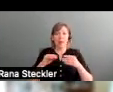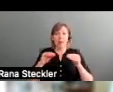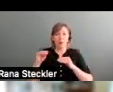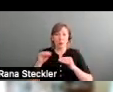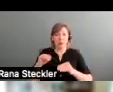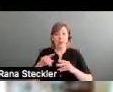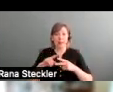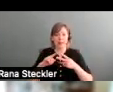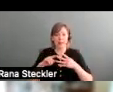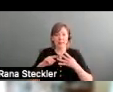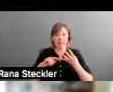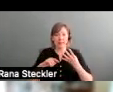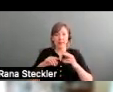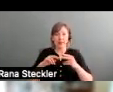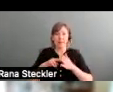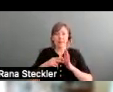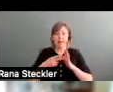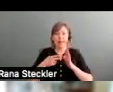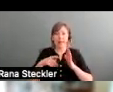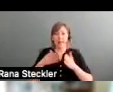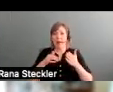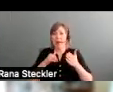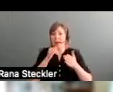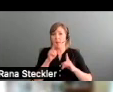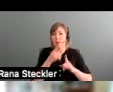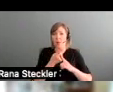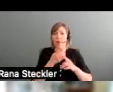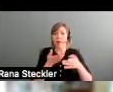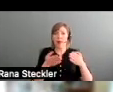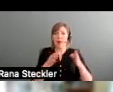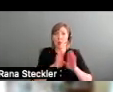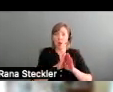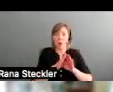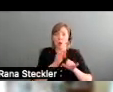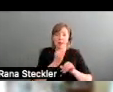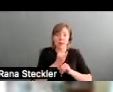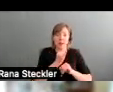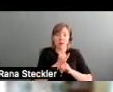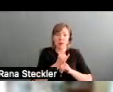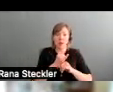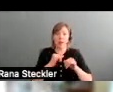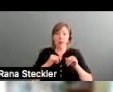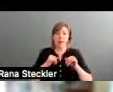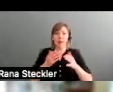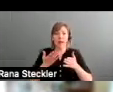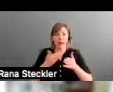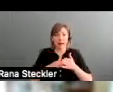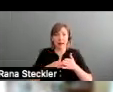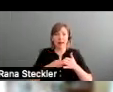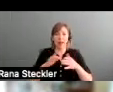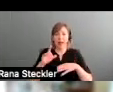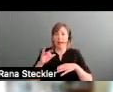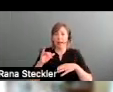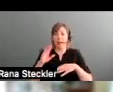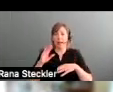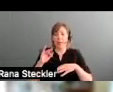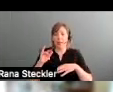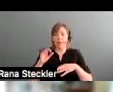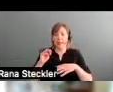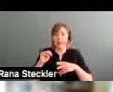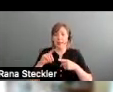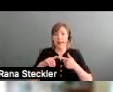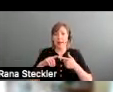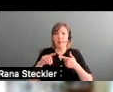movements, meaning they might not have been the one that closed the institution. Again, neoliberalism,